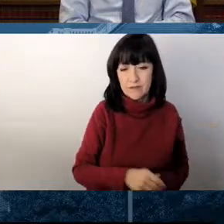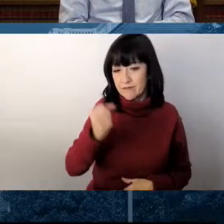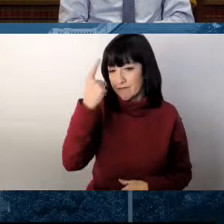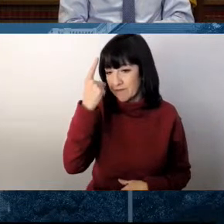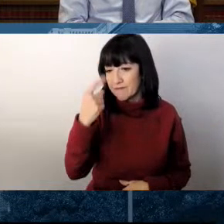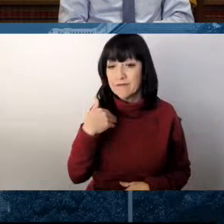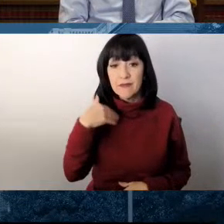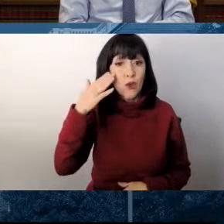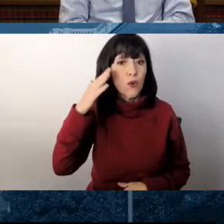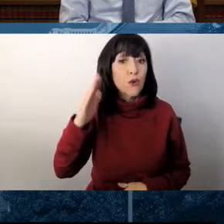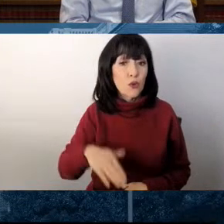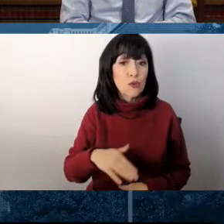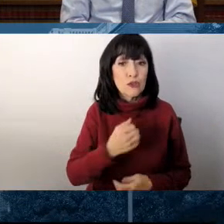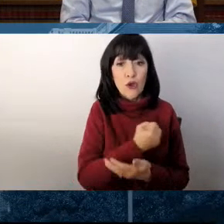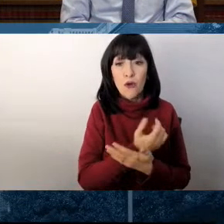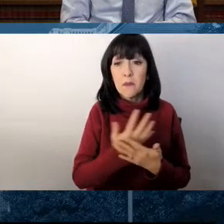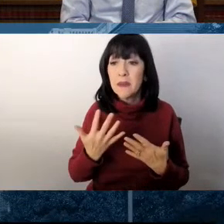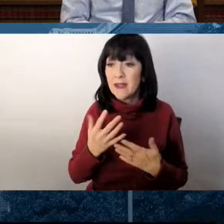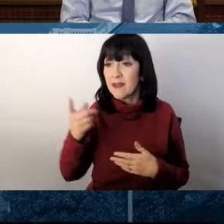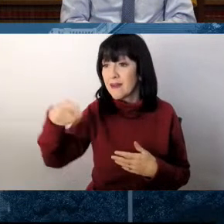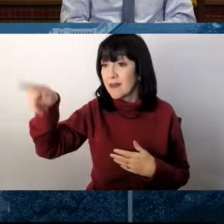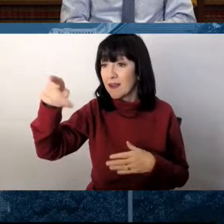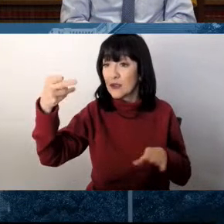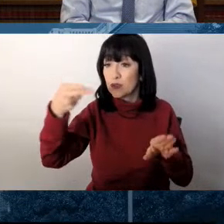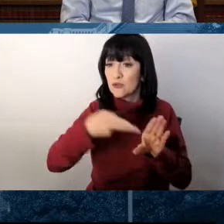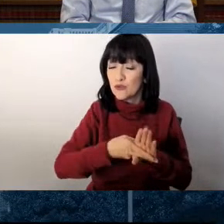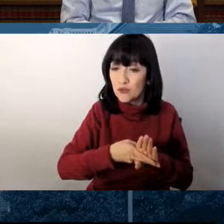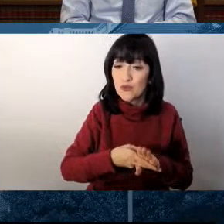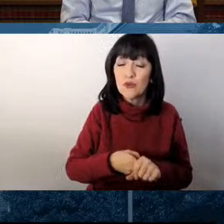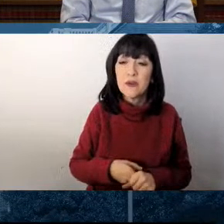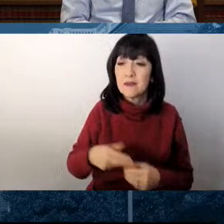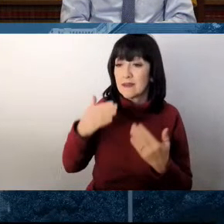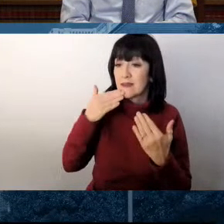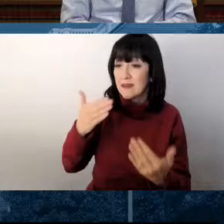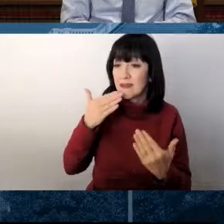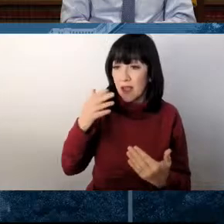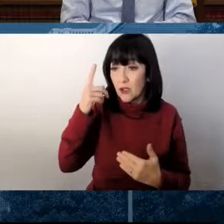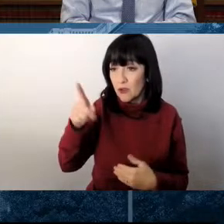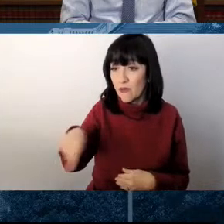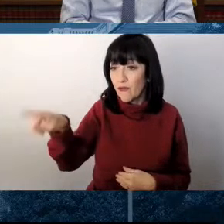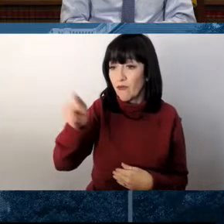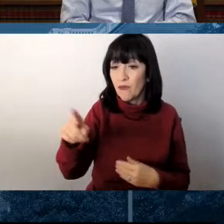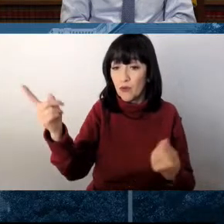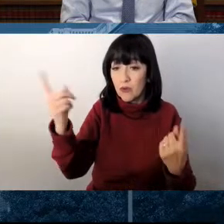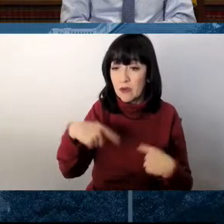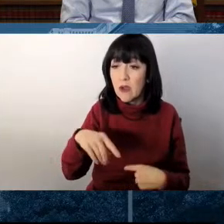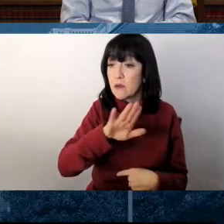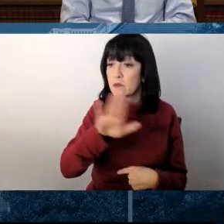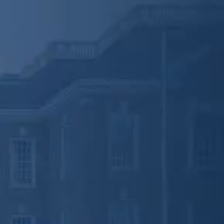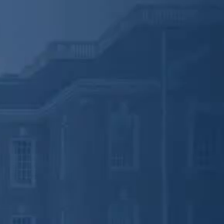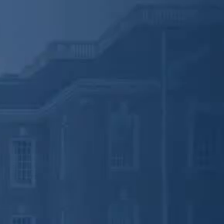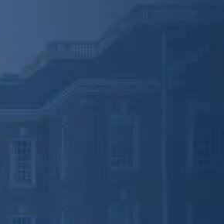joined the press conference again, and we thank you for that, and we'll take any questions that you have now.